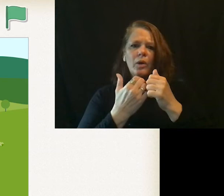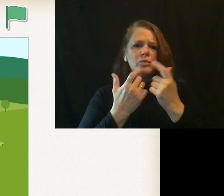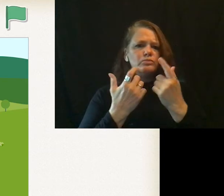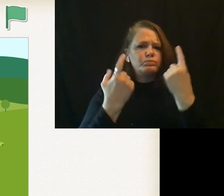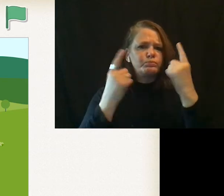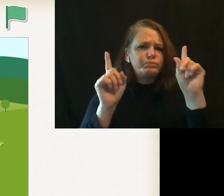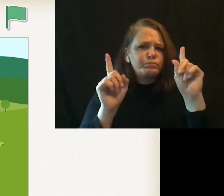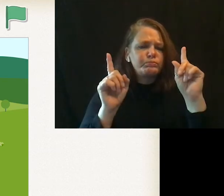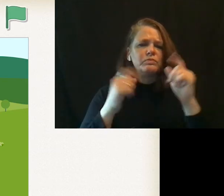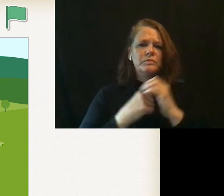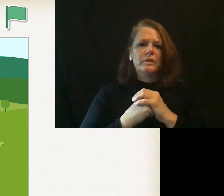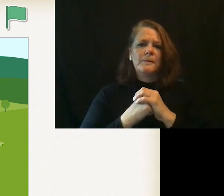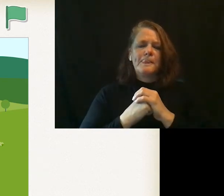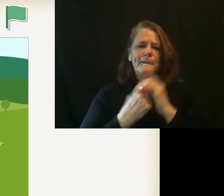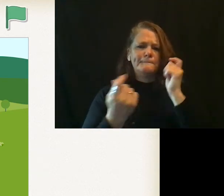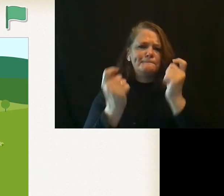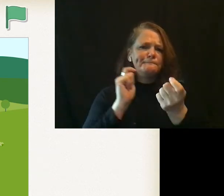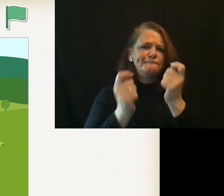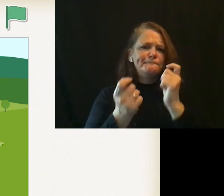sprite,